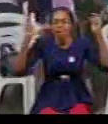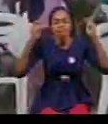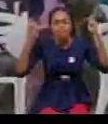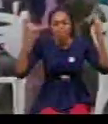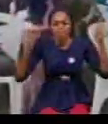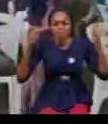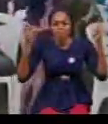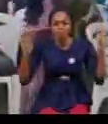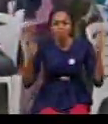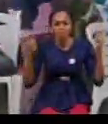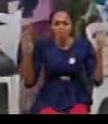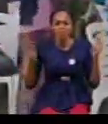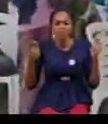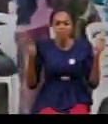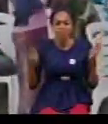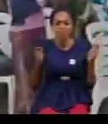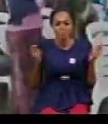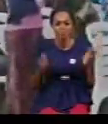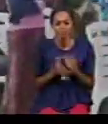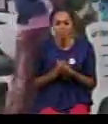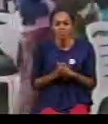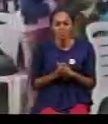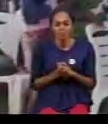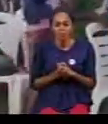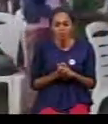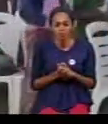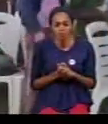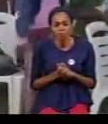hallelujah. Hallelujah. To